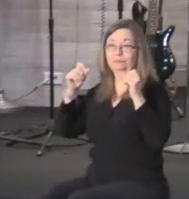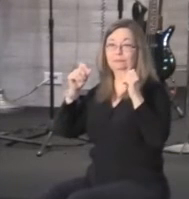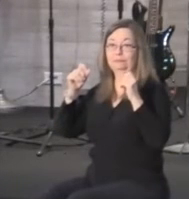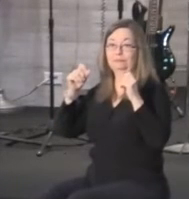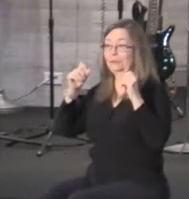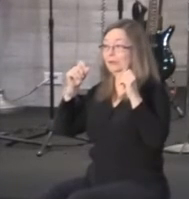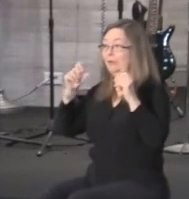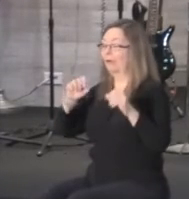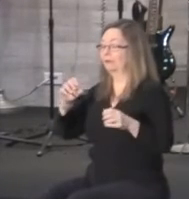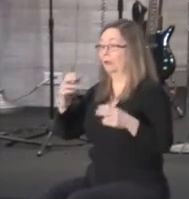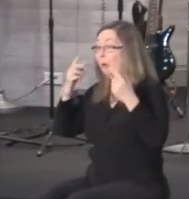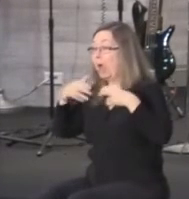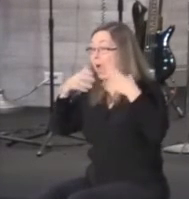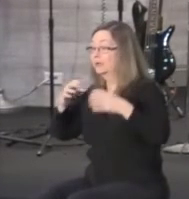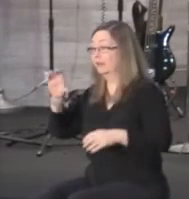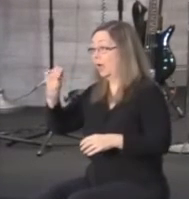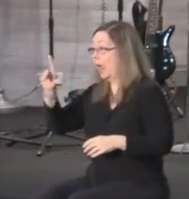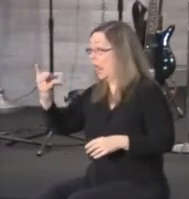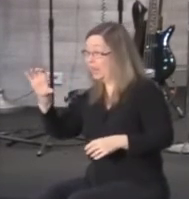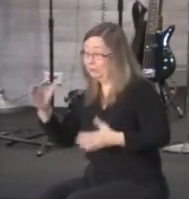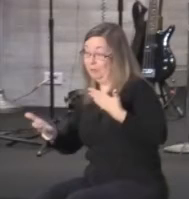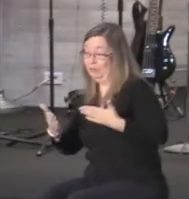They called it colic. I don't know what it was.